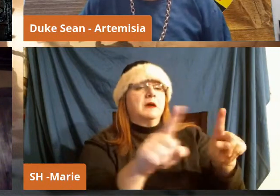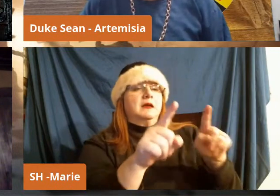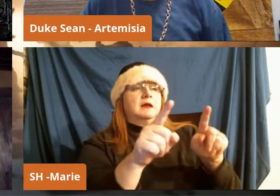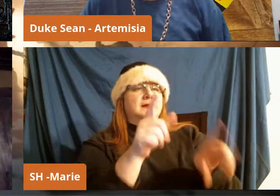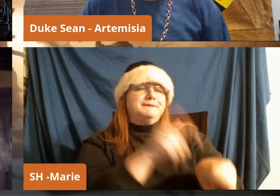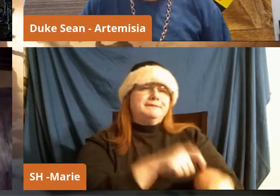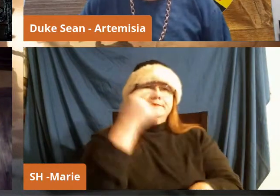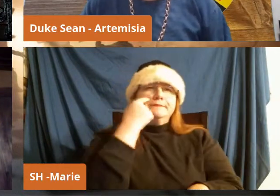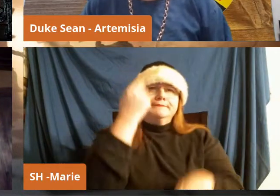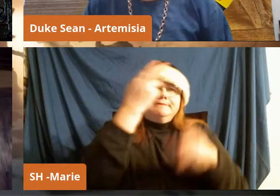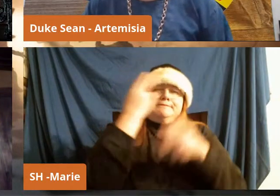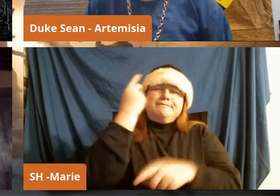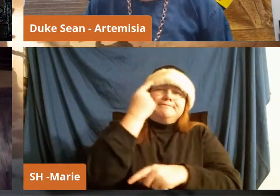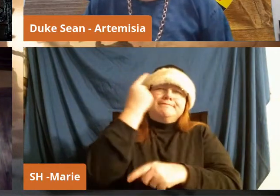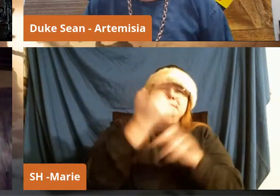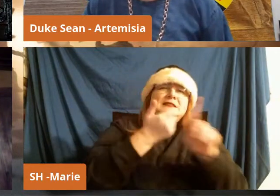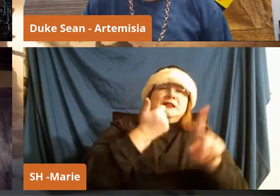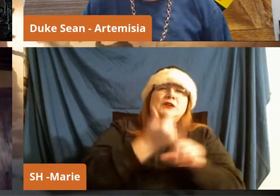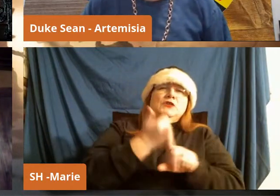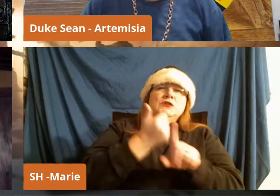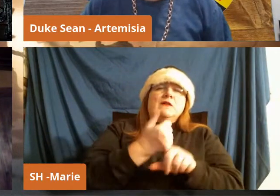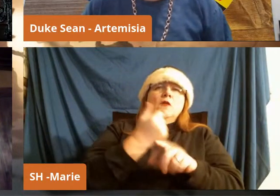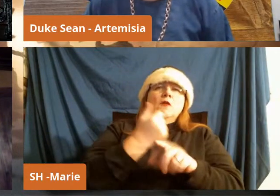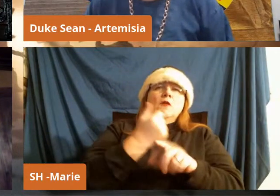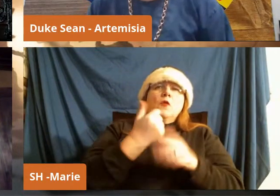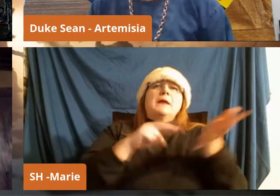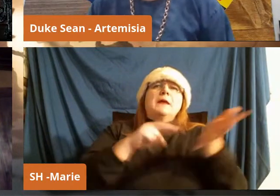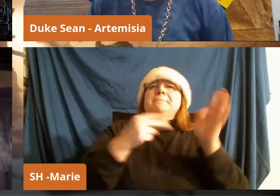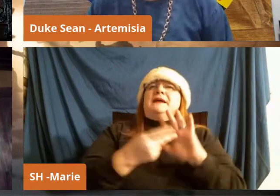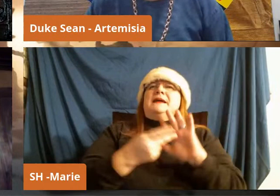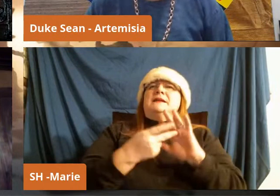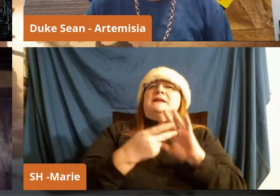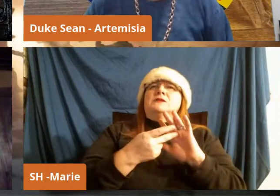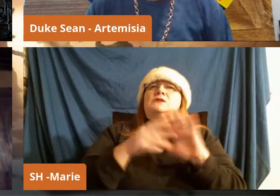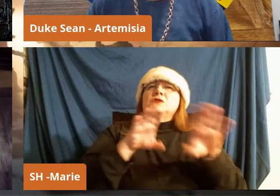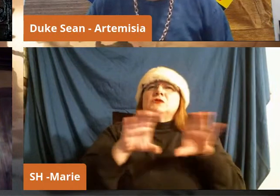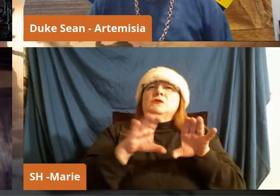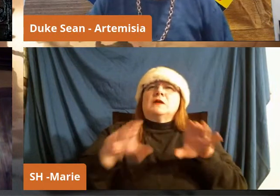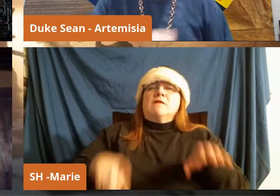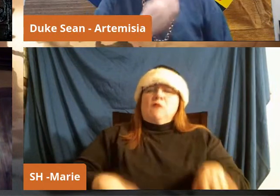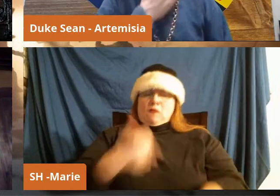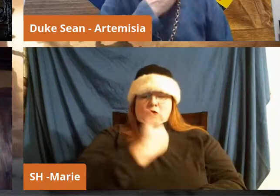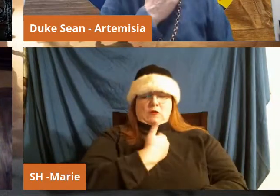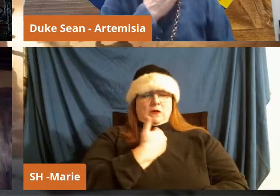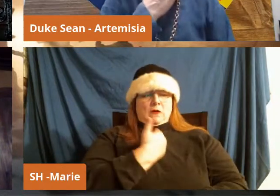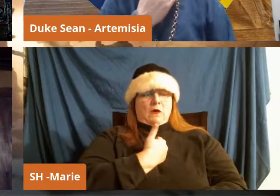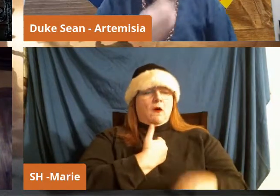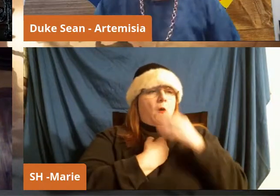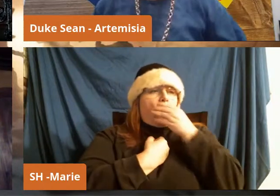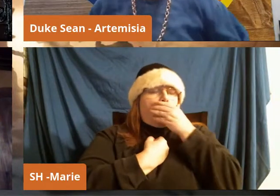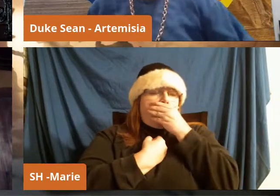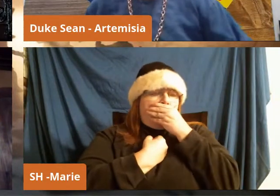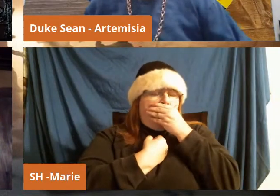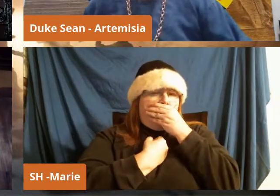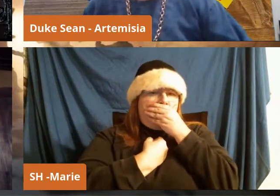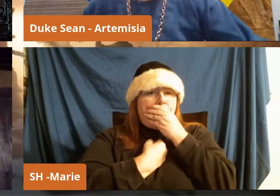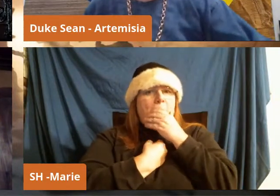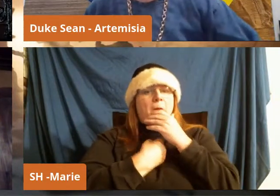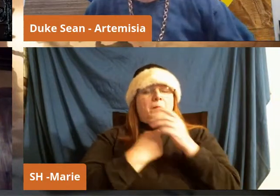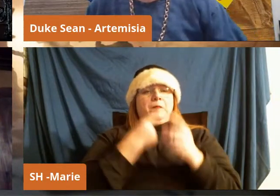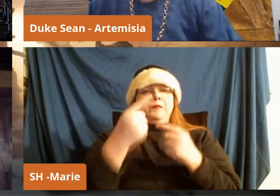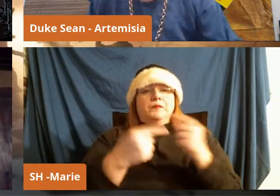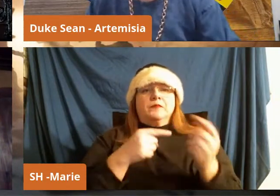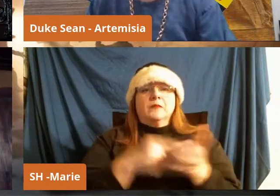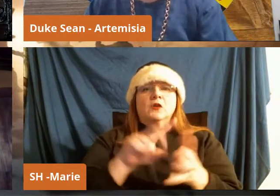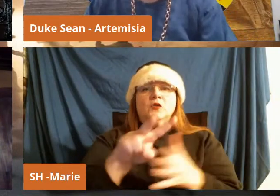you a while after that to figure out what it means to do knightly things for yourself. Right. So we had a comment.